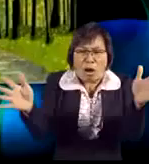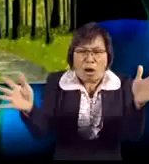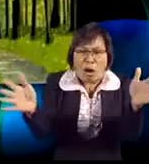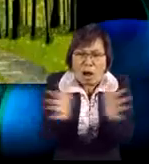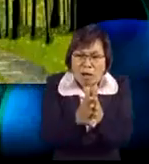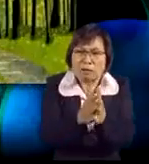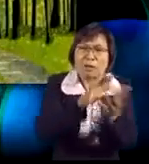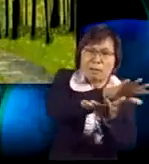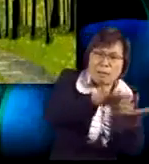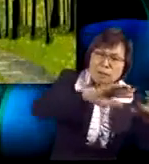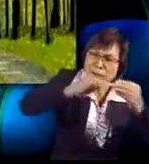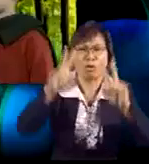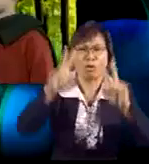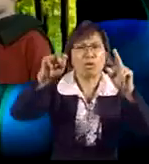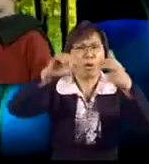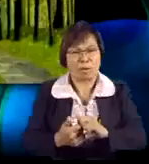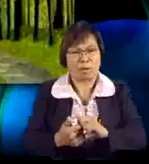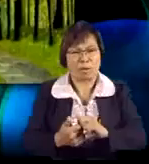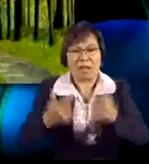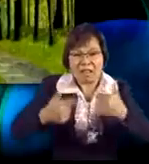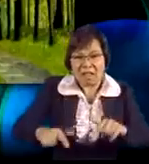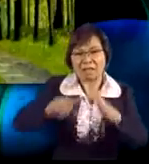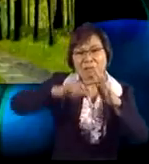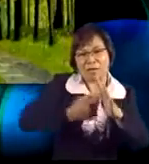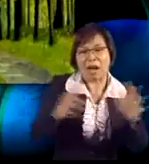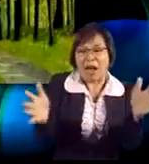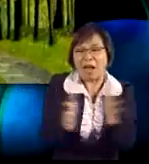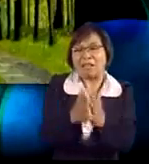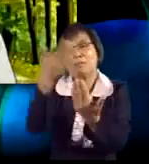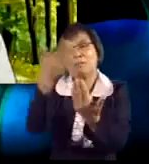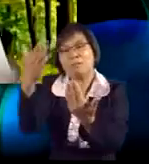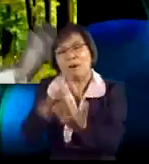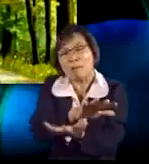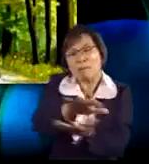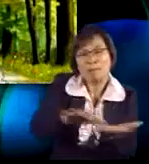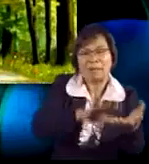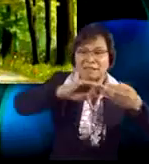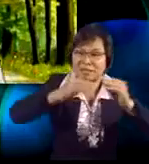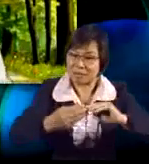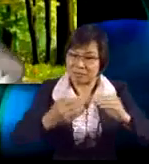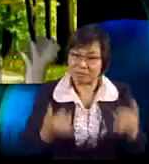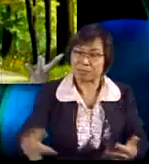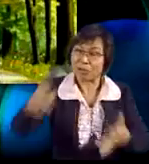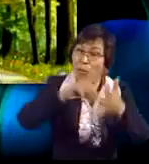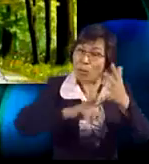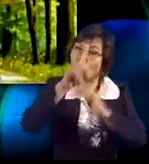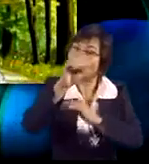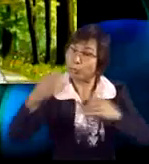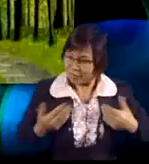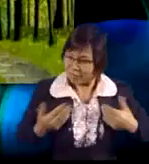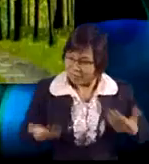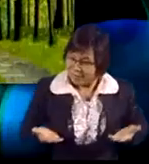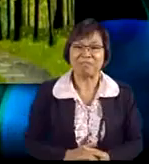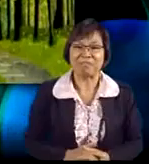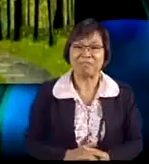Yes. Now, could you please teach me how to add mixed numbers? No problem. Let's begin by adding simple mixed